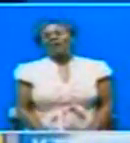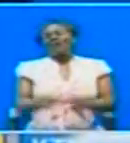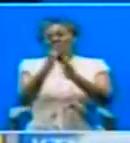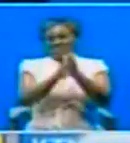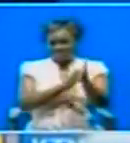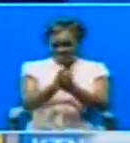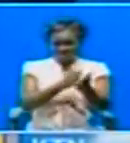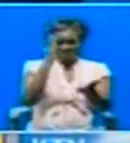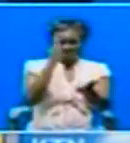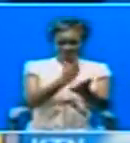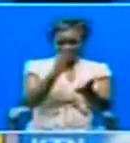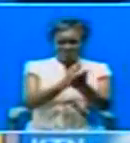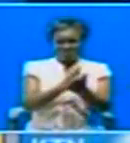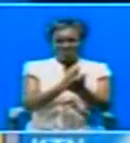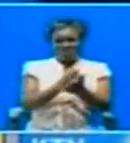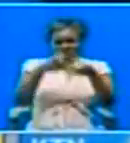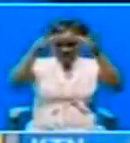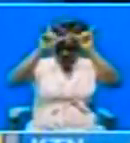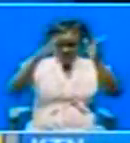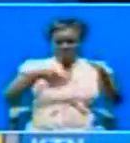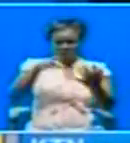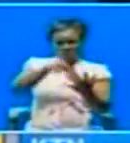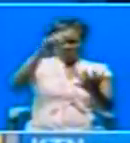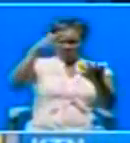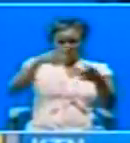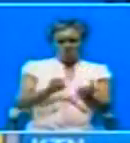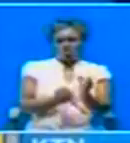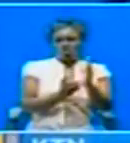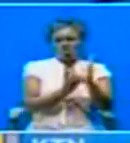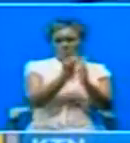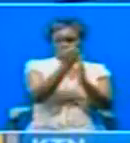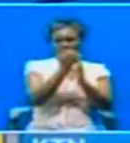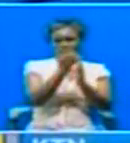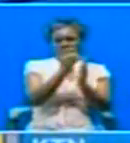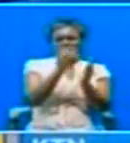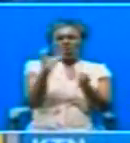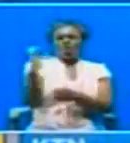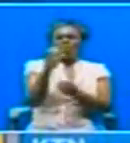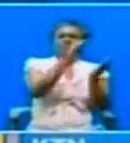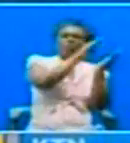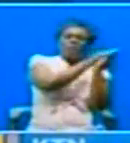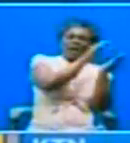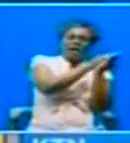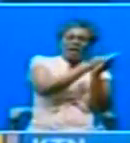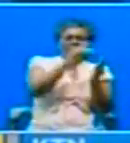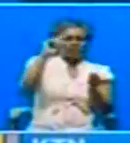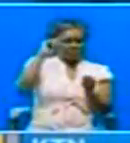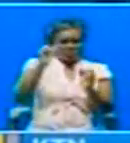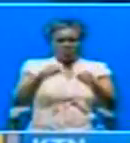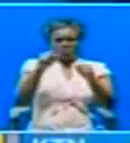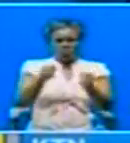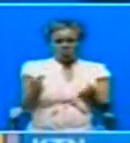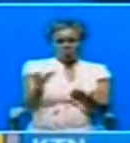Interesting there, my breed, my choice. As part of growing its regional presence, Commercial Bank of Africa is betting on raising 8